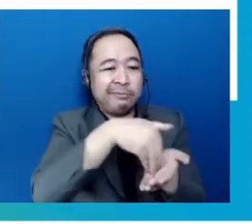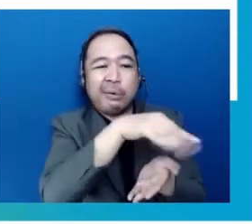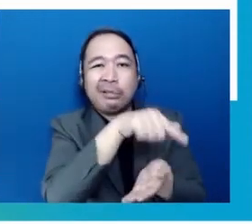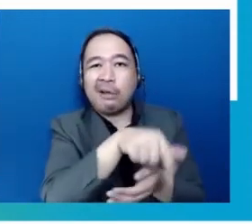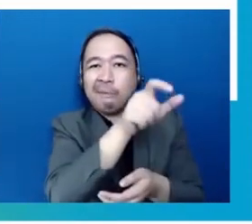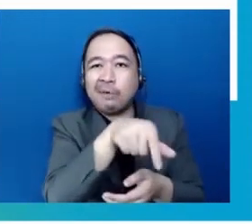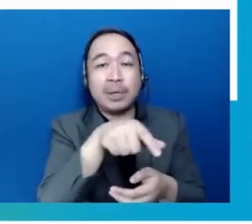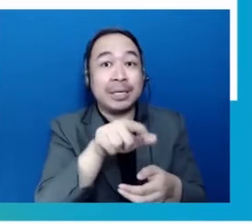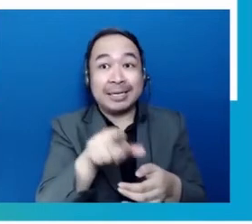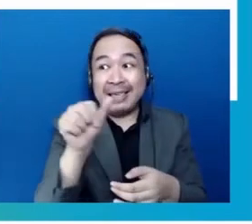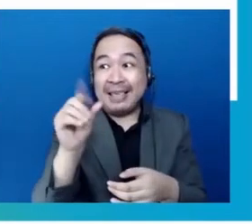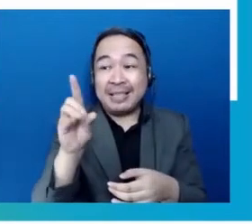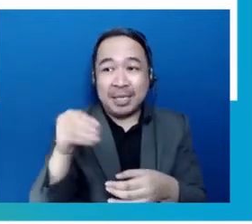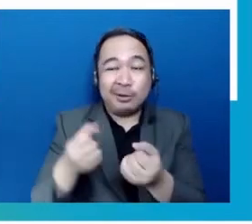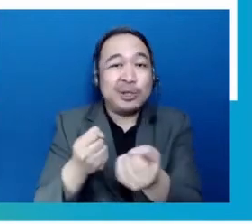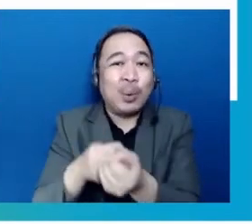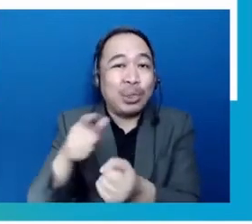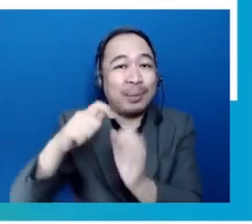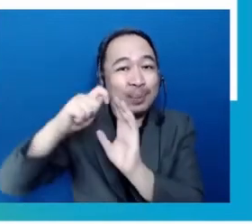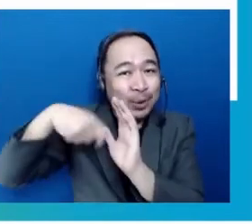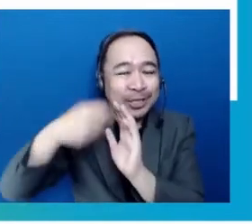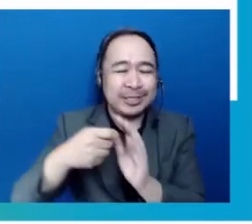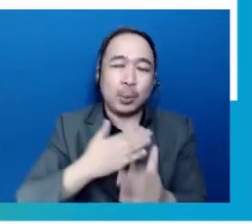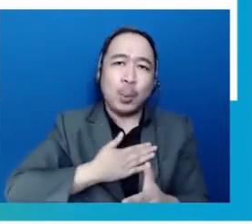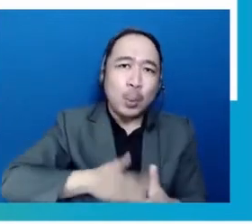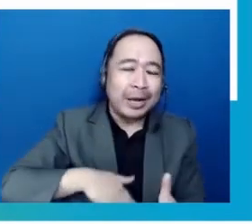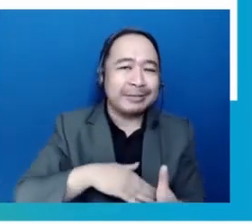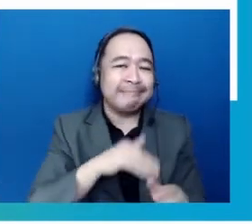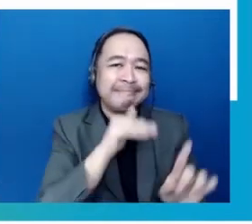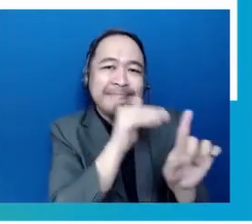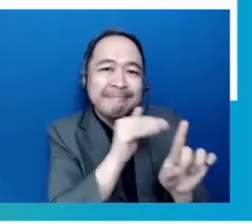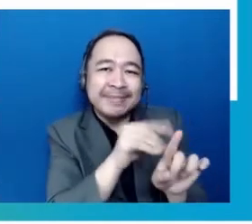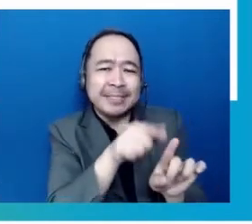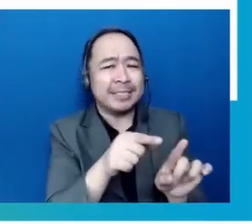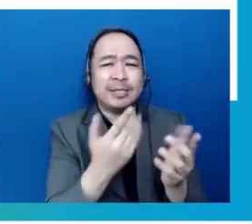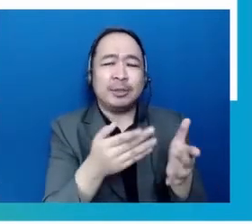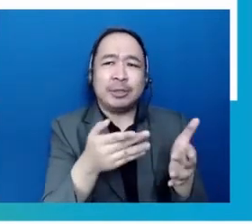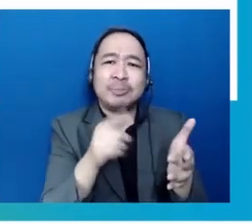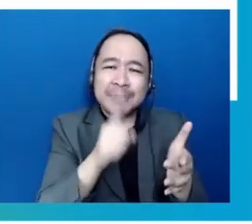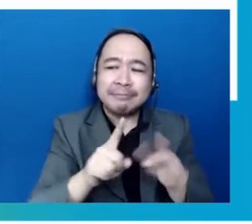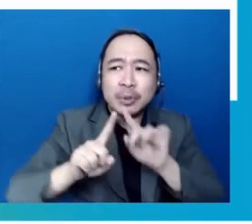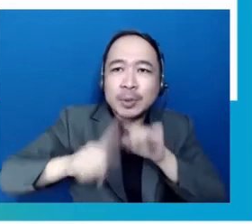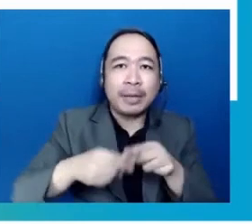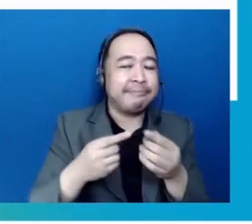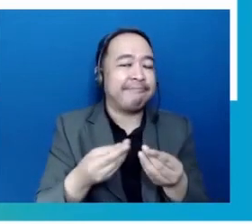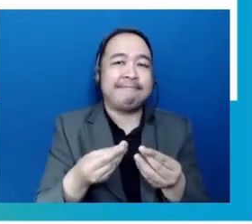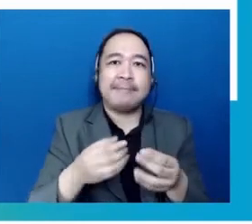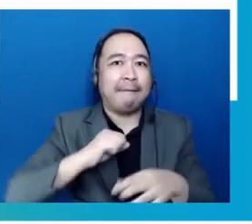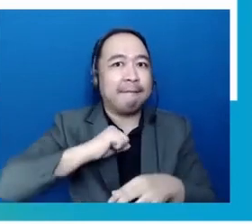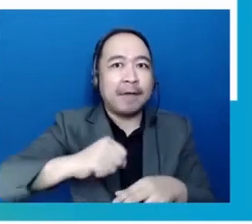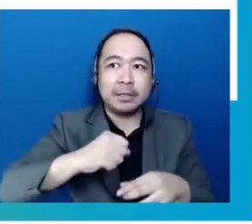ADB had not financed the project. So we definitely would seek your oversight in this matter urgently. The situation is very dire in